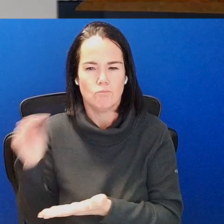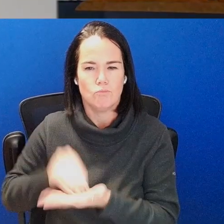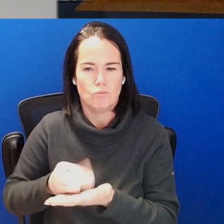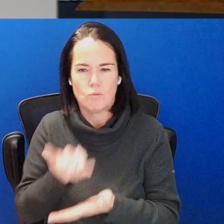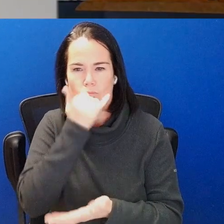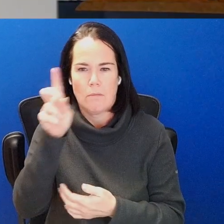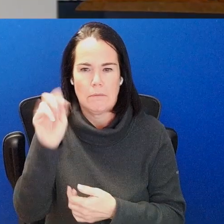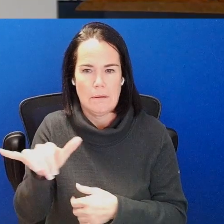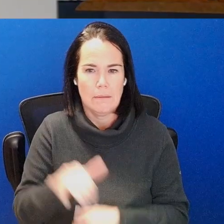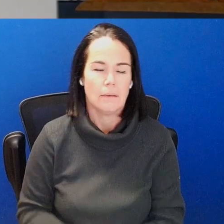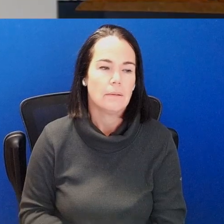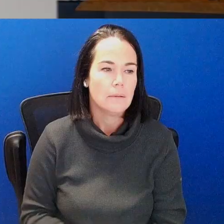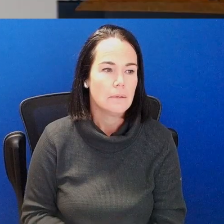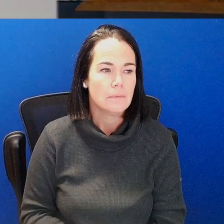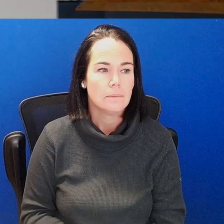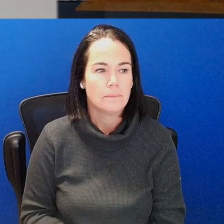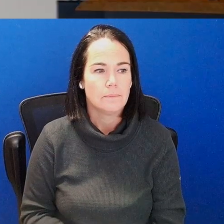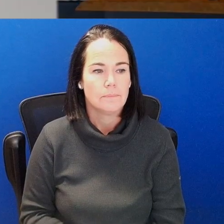put it down on the wrong date.